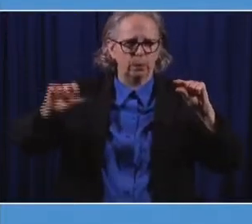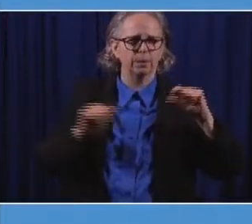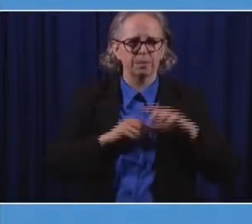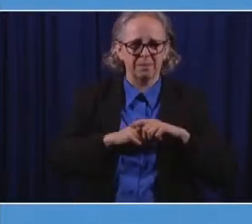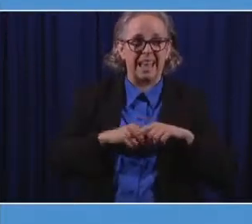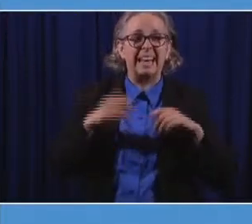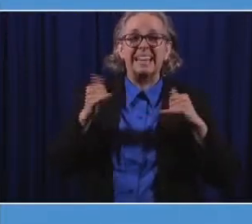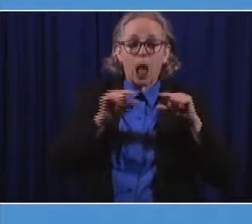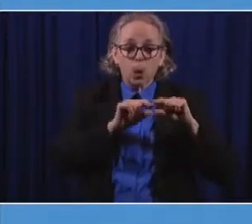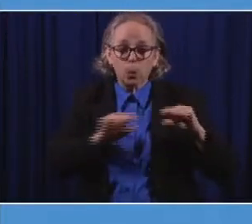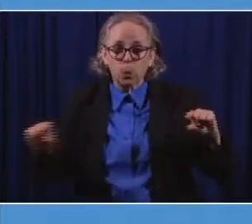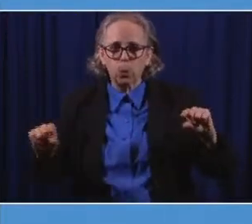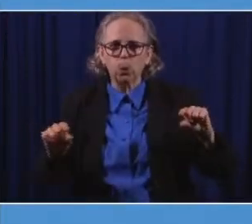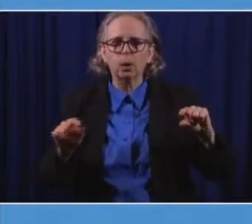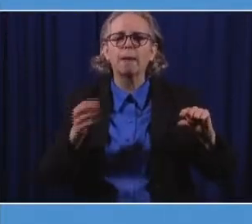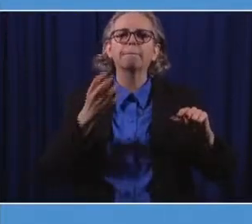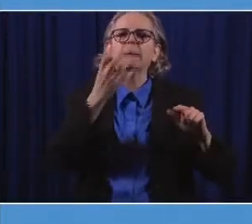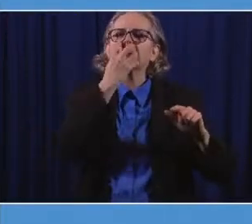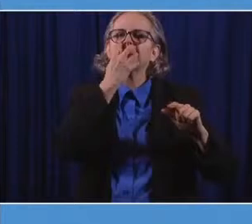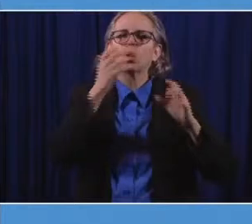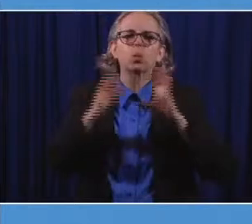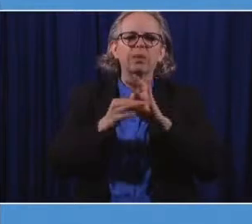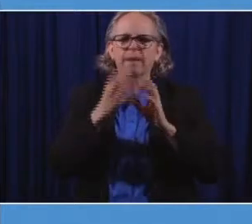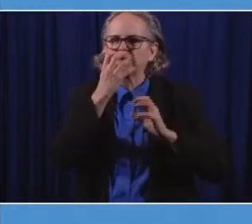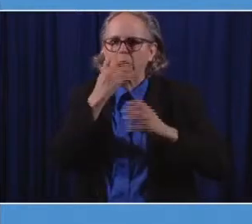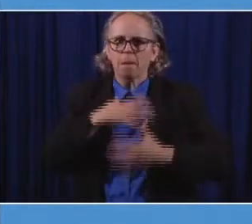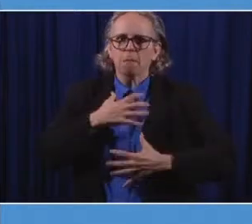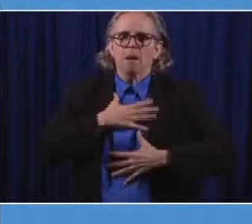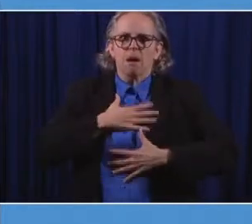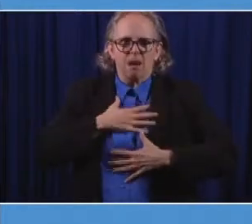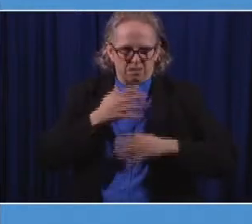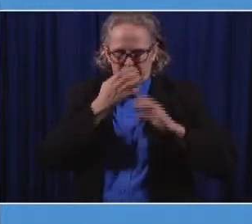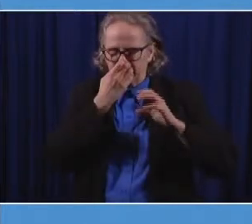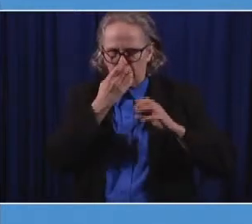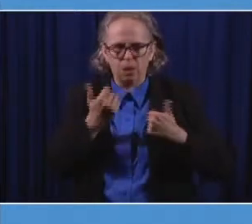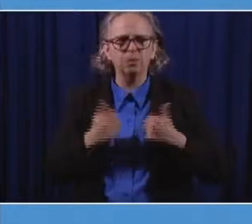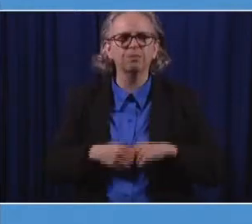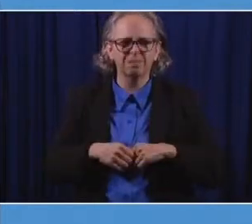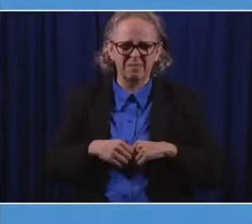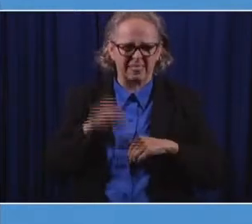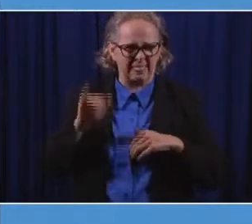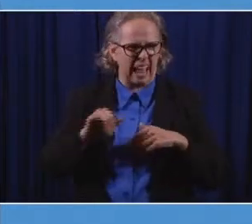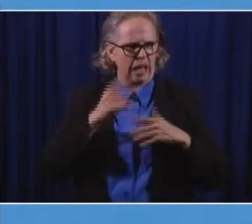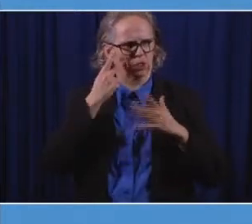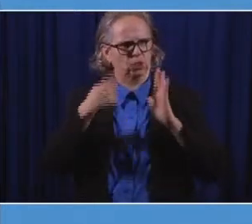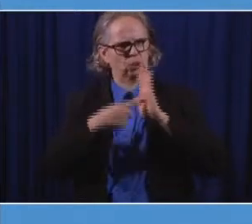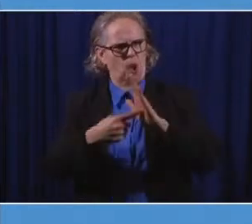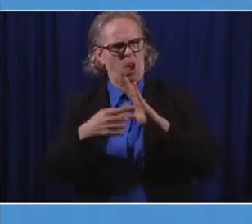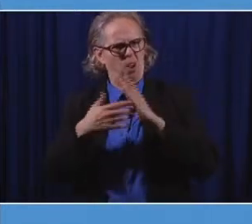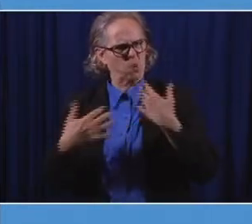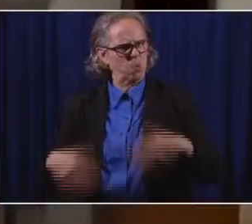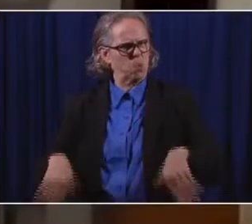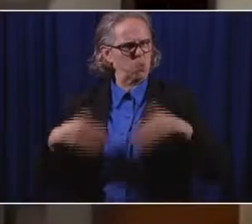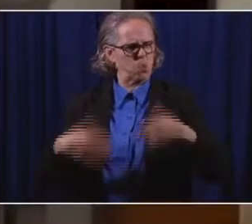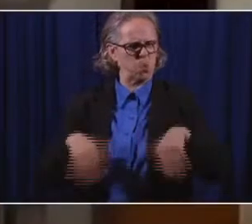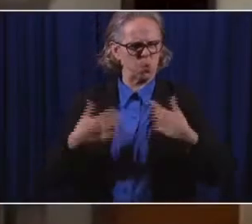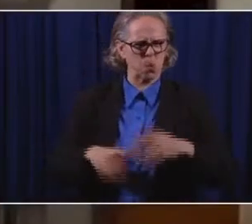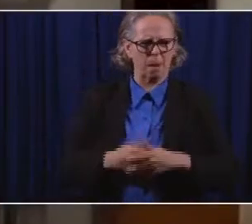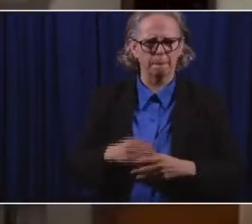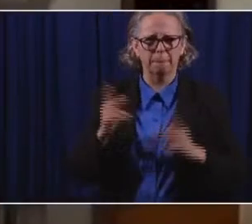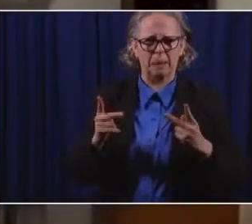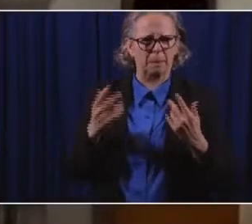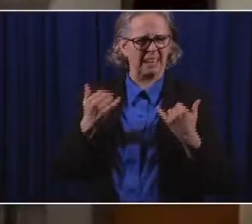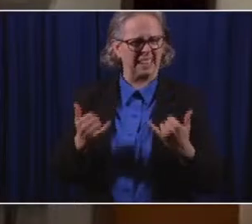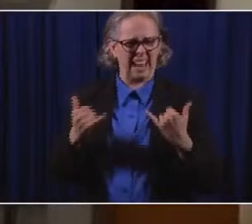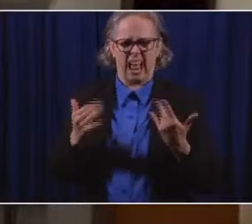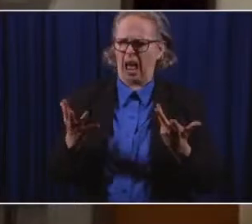those numbers are moving. And again, this is a snapshot of how many people are in the hospital. So what you're seeing, of